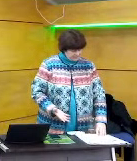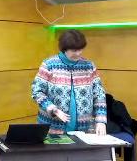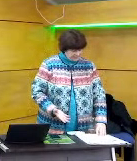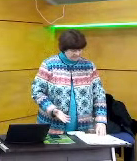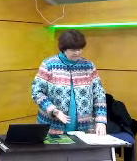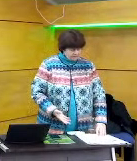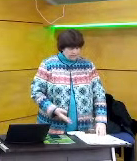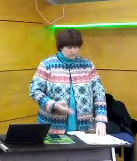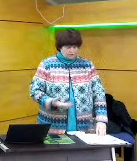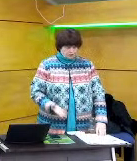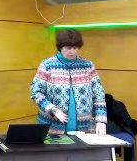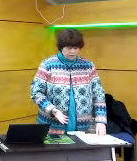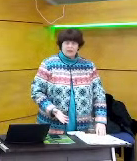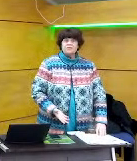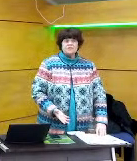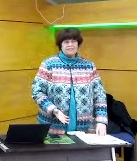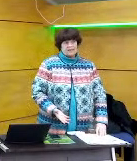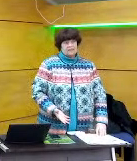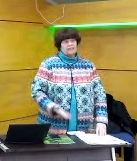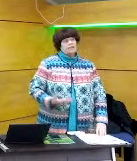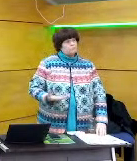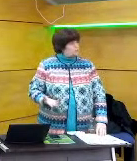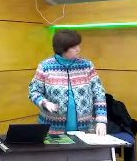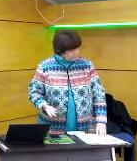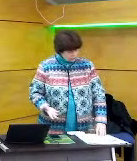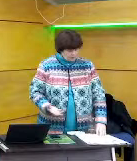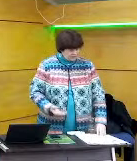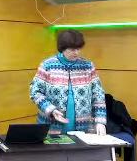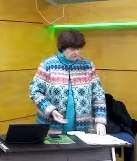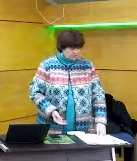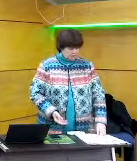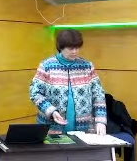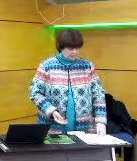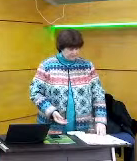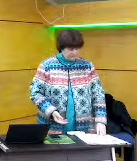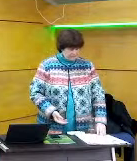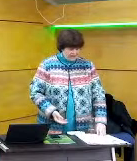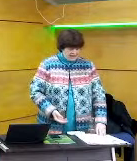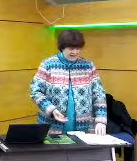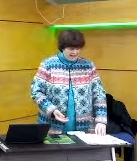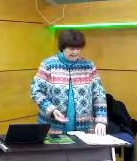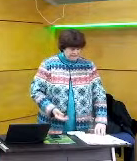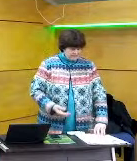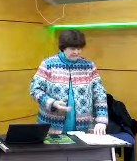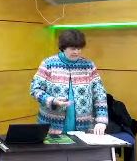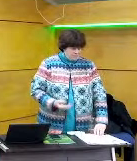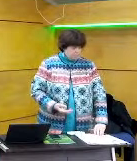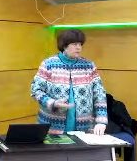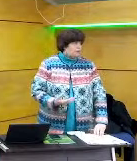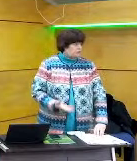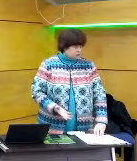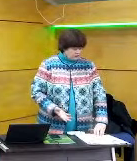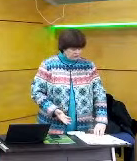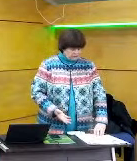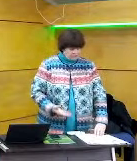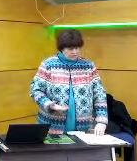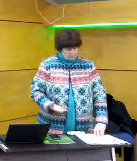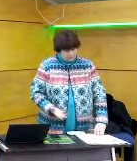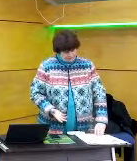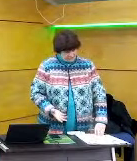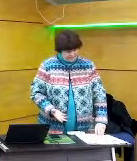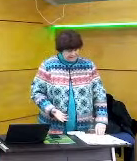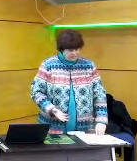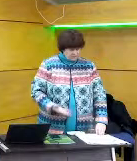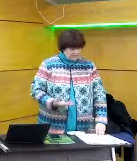deliver the text, show their understanding and put some expression into it, and be judged on